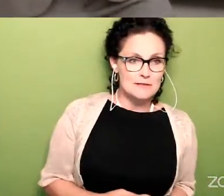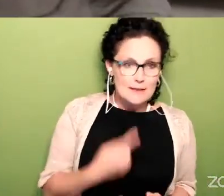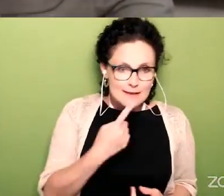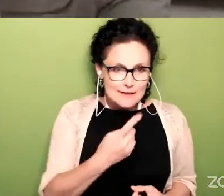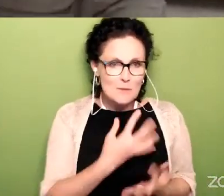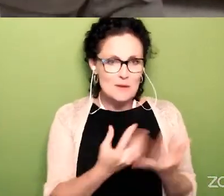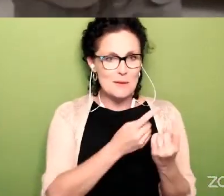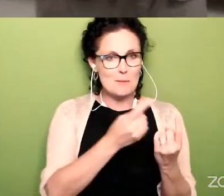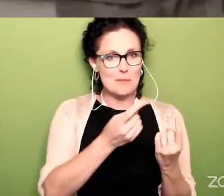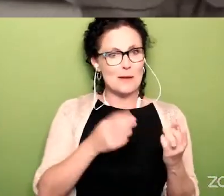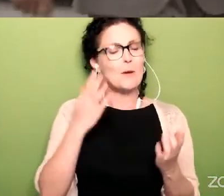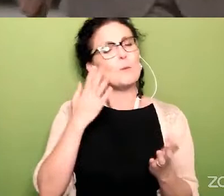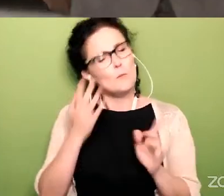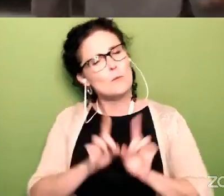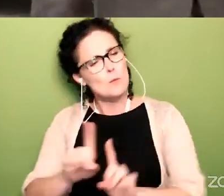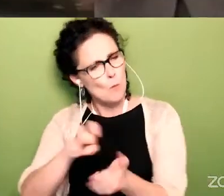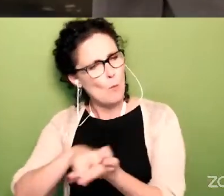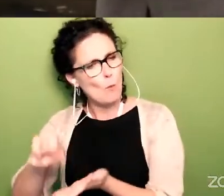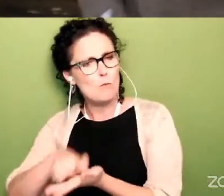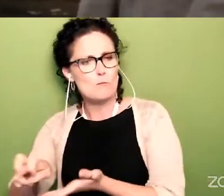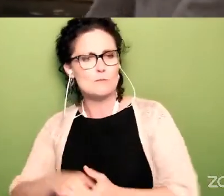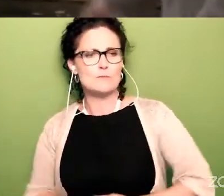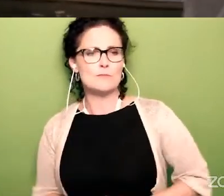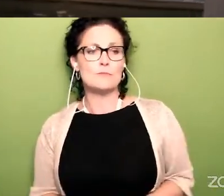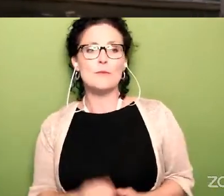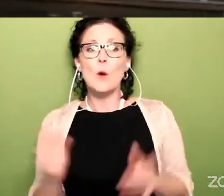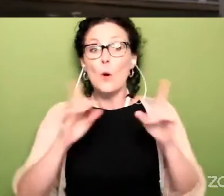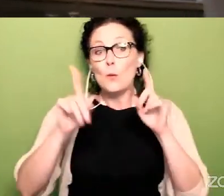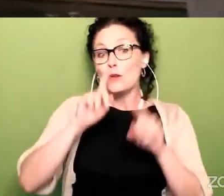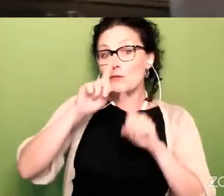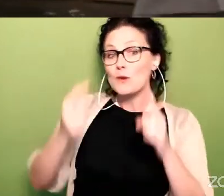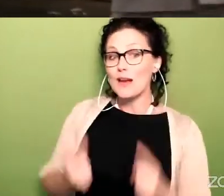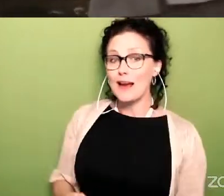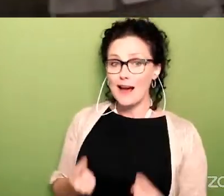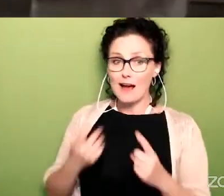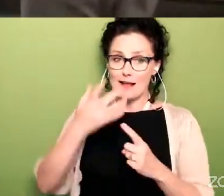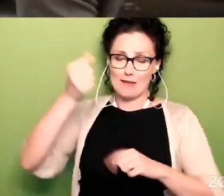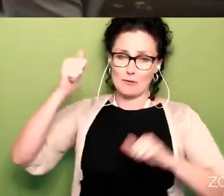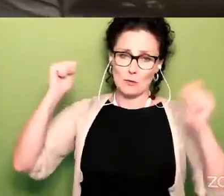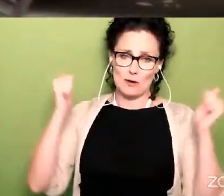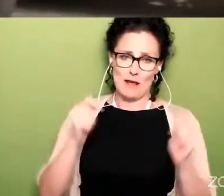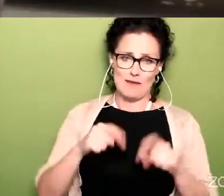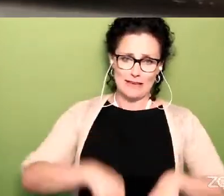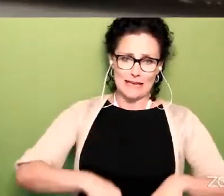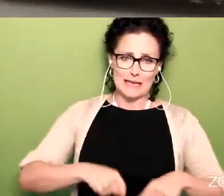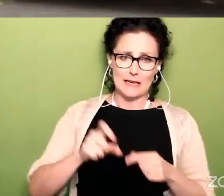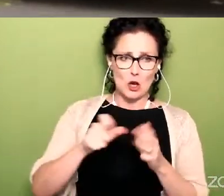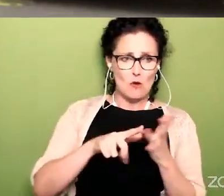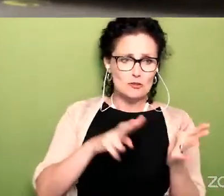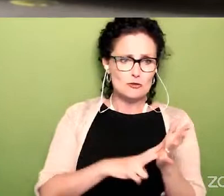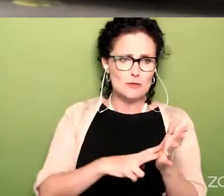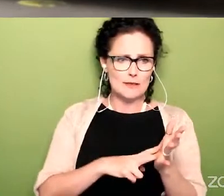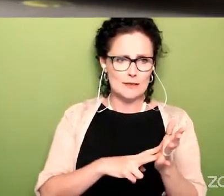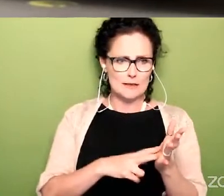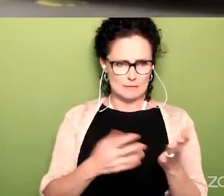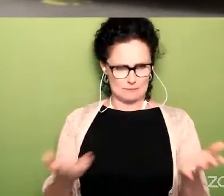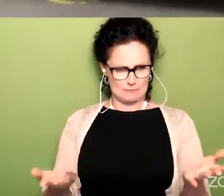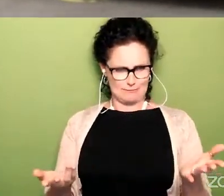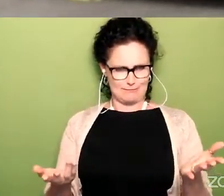this beautiful city. Dance. We will find him. He gave me this.